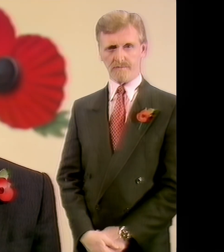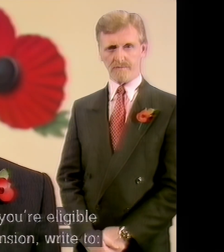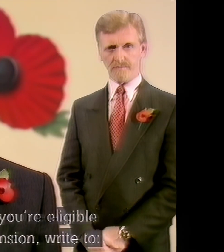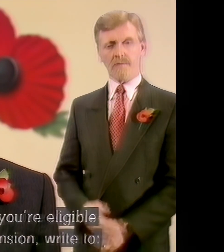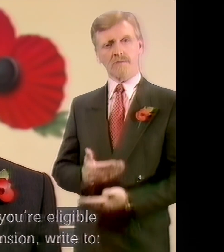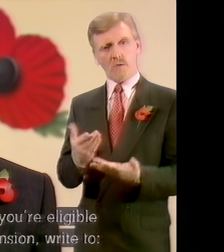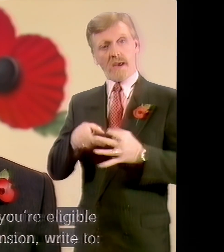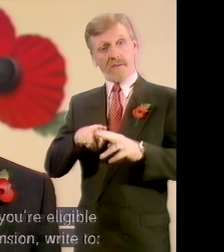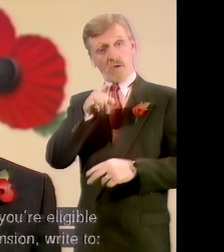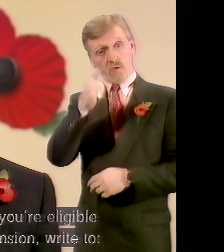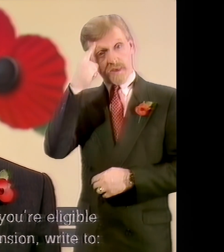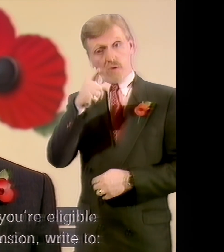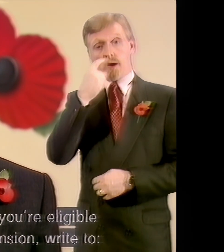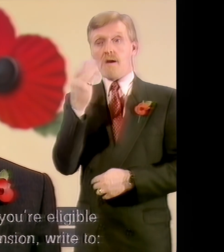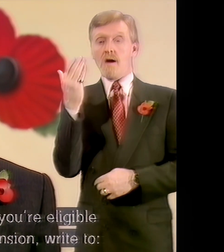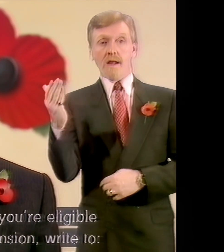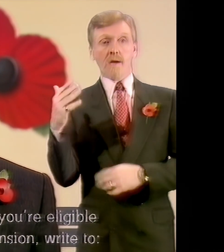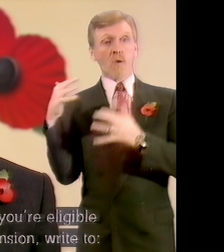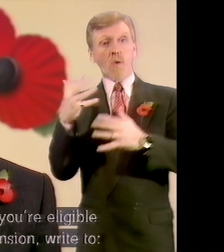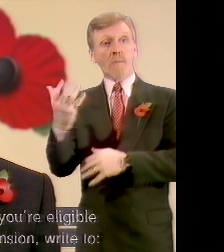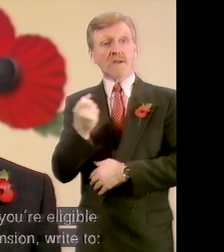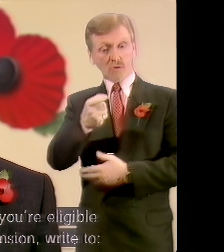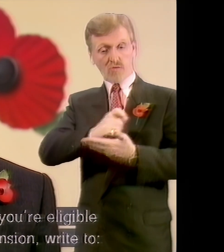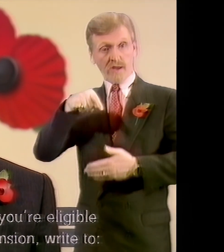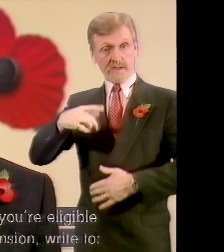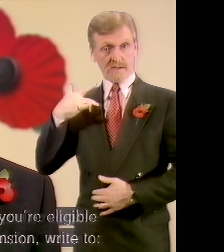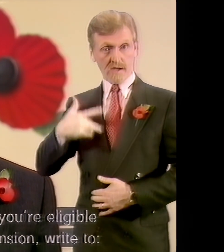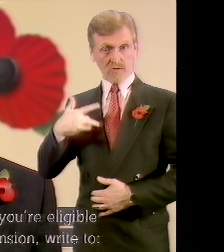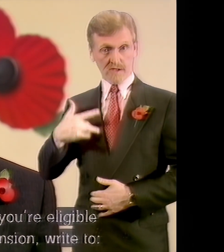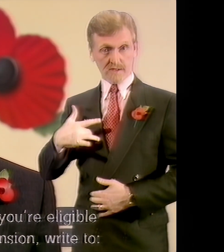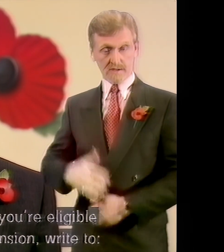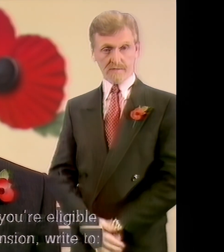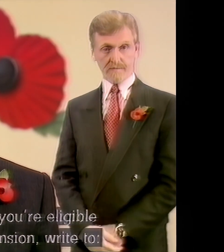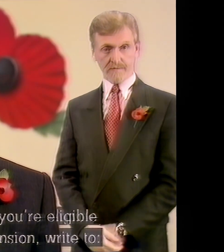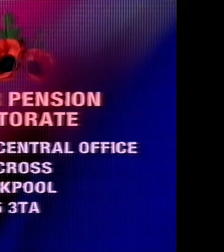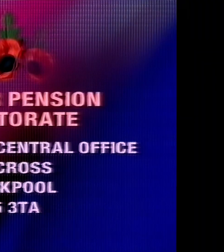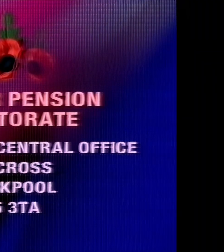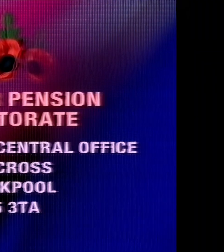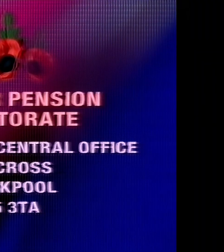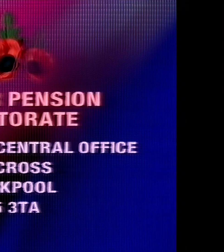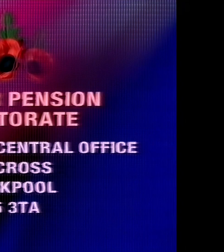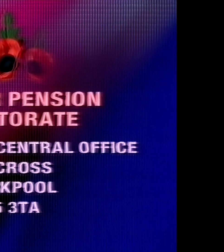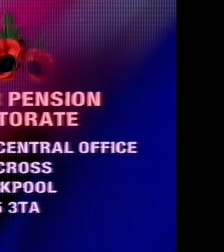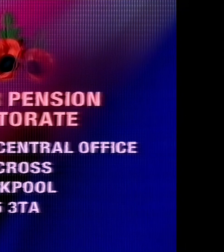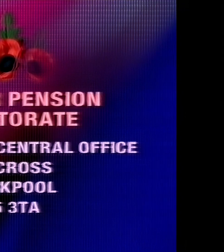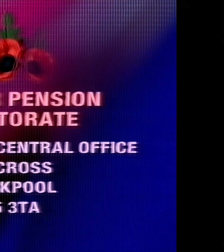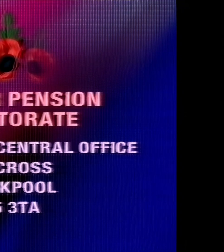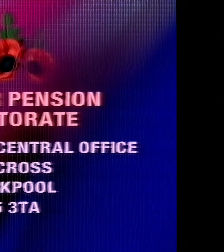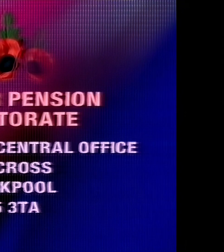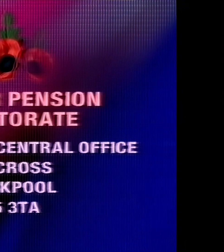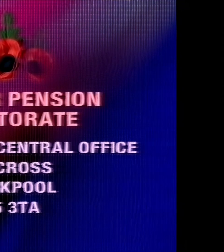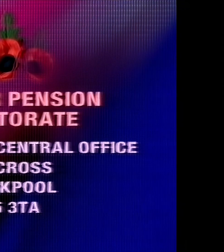So if you think you're eligible for a war pension, write to the War Pension Directorate,